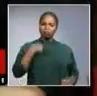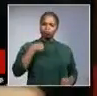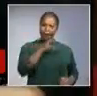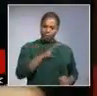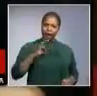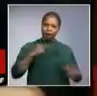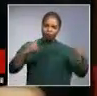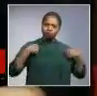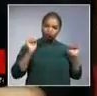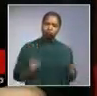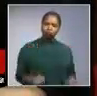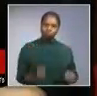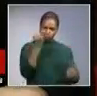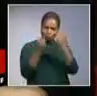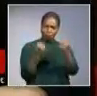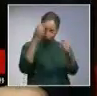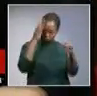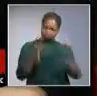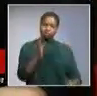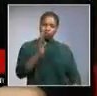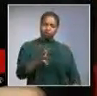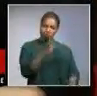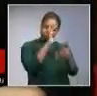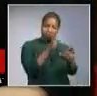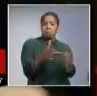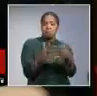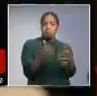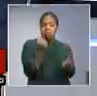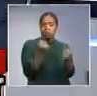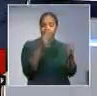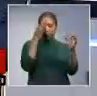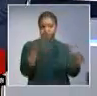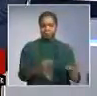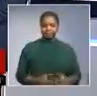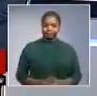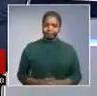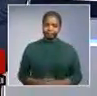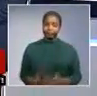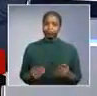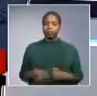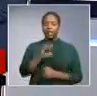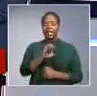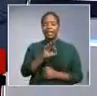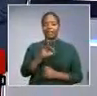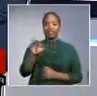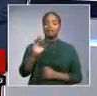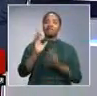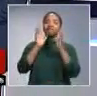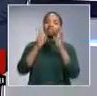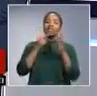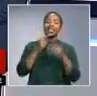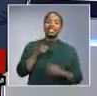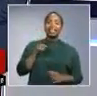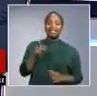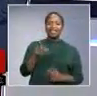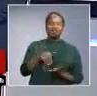mayor, and we'll let the courts decide on that, and we will respect the outcomes of the court. Well, EFF leader Julius Malema has welcomed Trollip's departure.